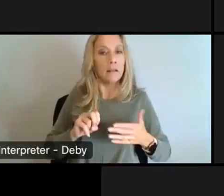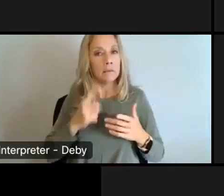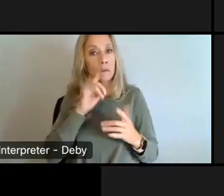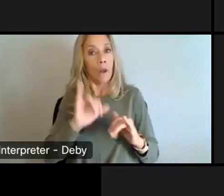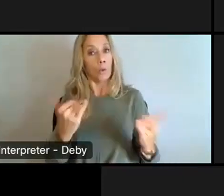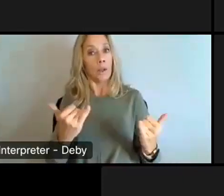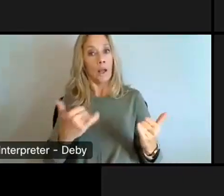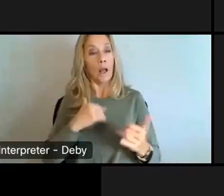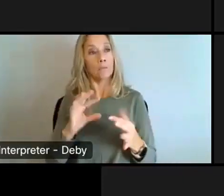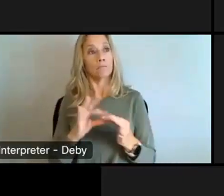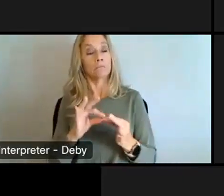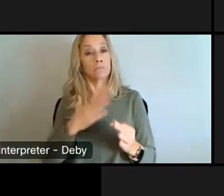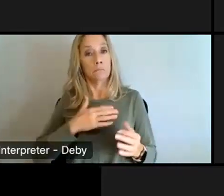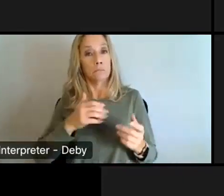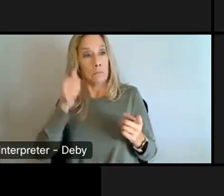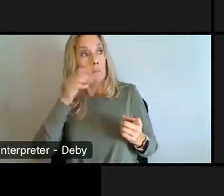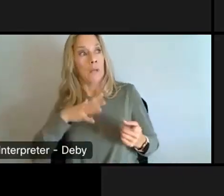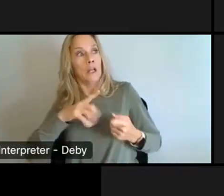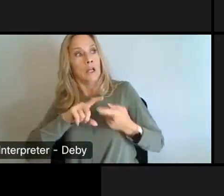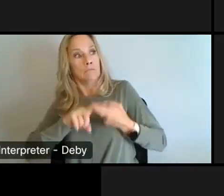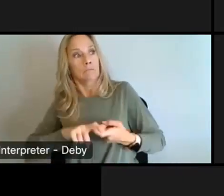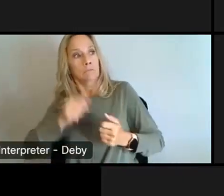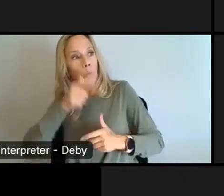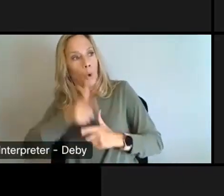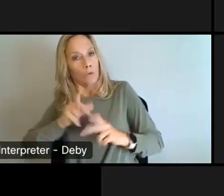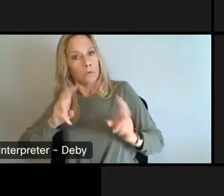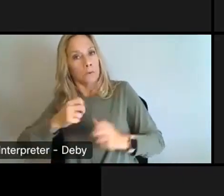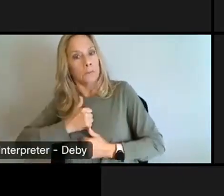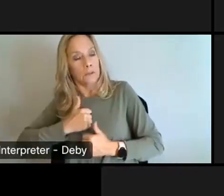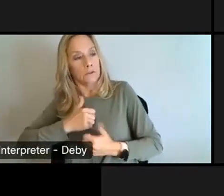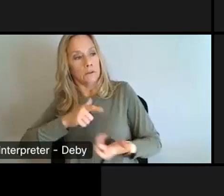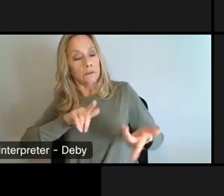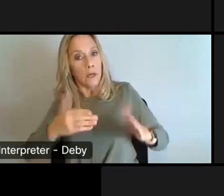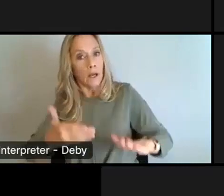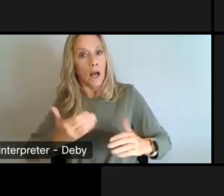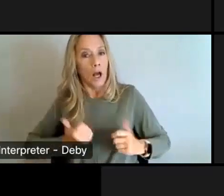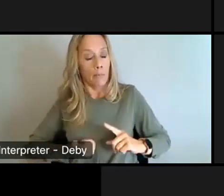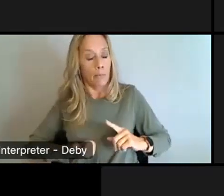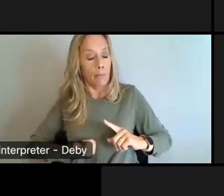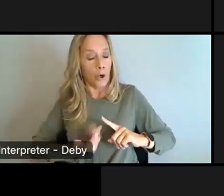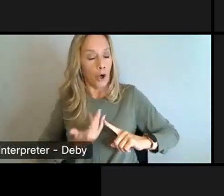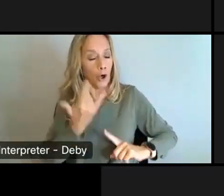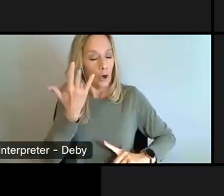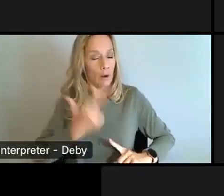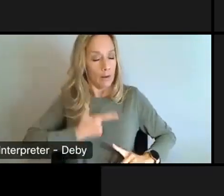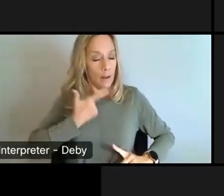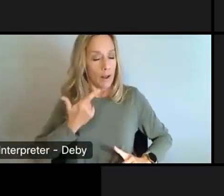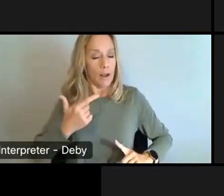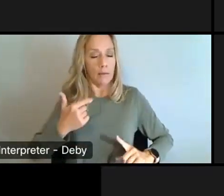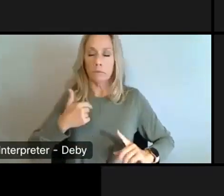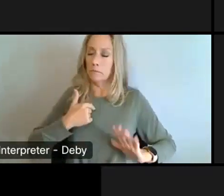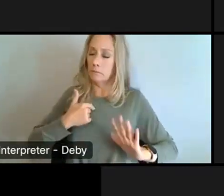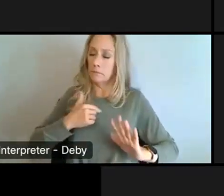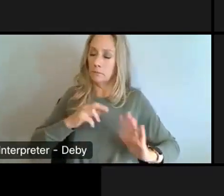my men who passed in the attack, burning alive, I relive that every single time.